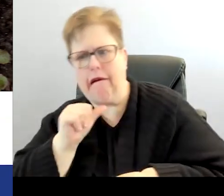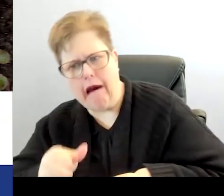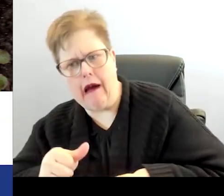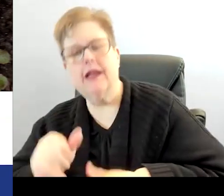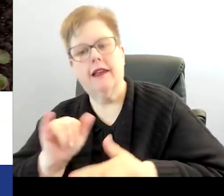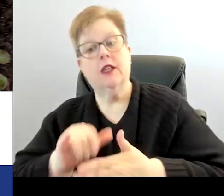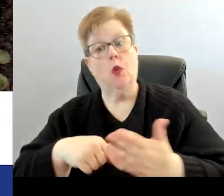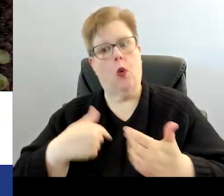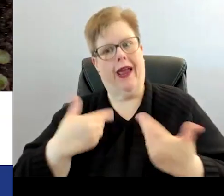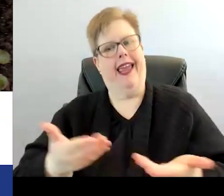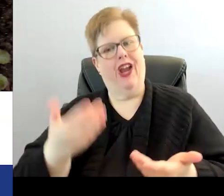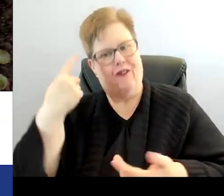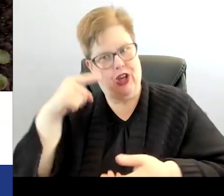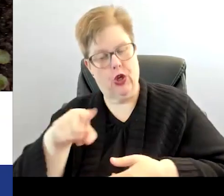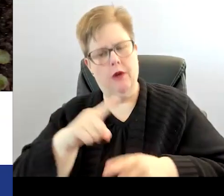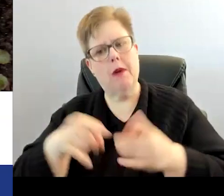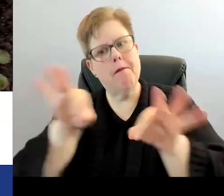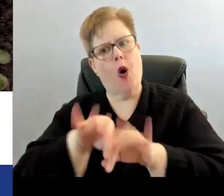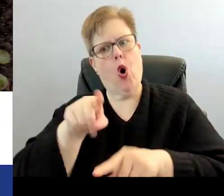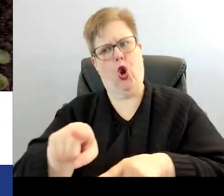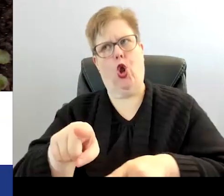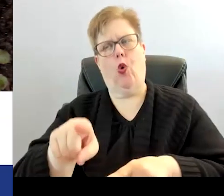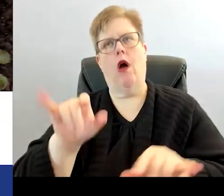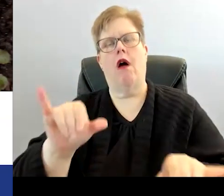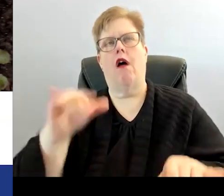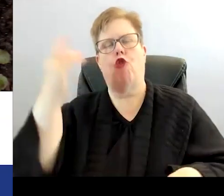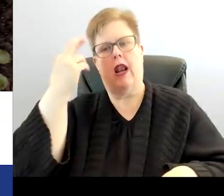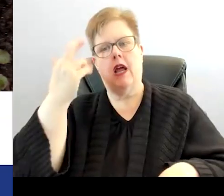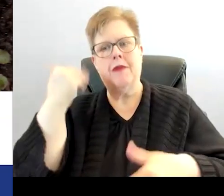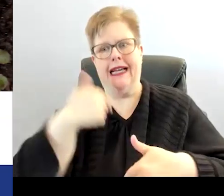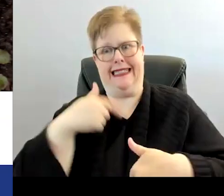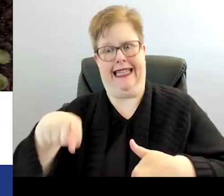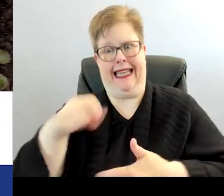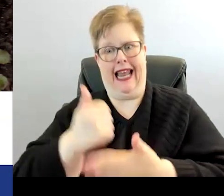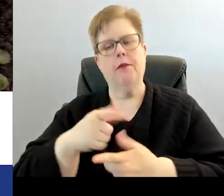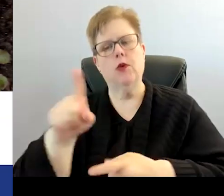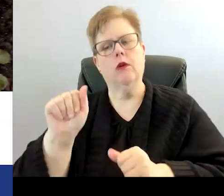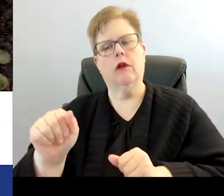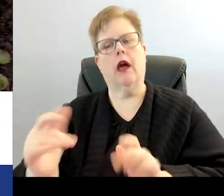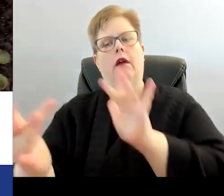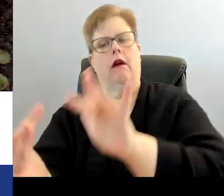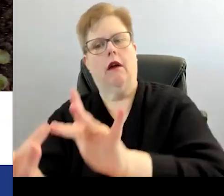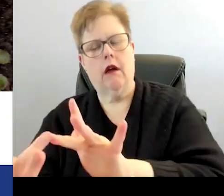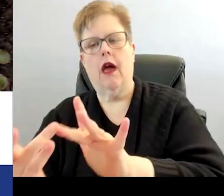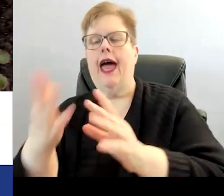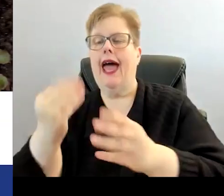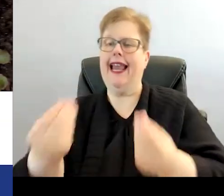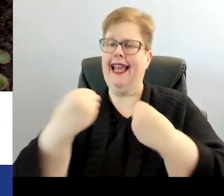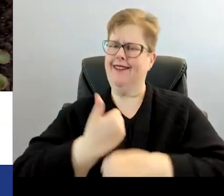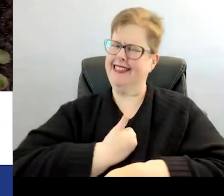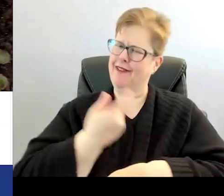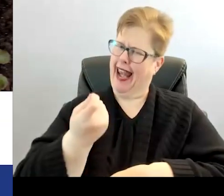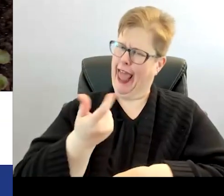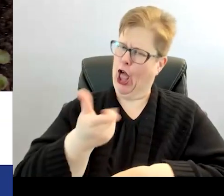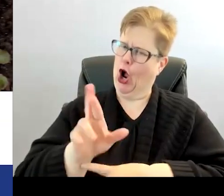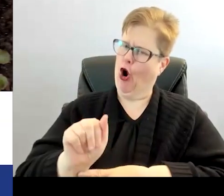for. But it's also important that you realize that because then you'll reach out and also hopefully show yourself a bit more grace if you run into a little